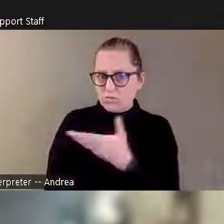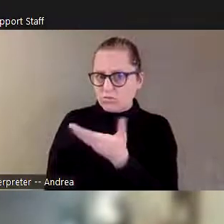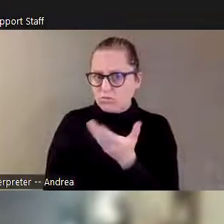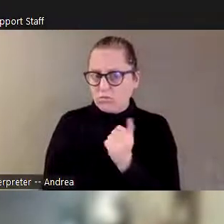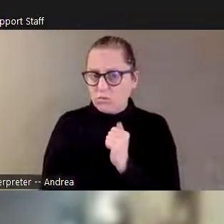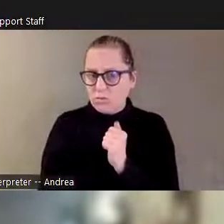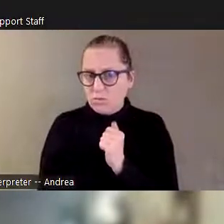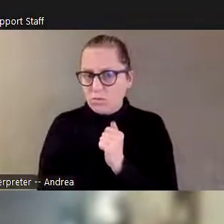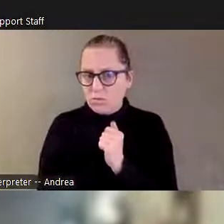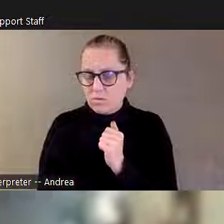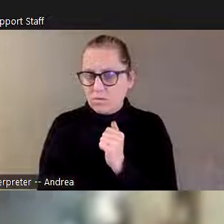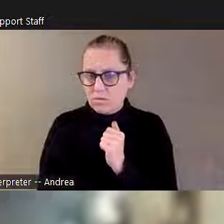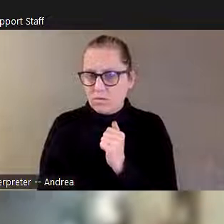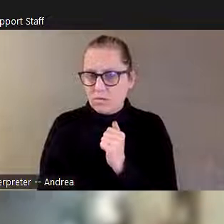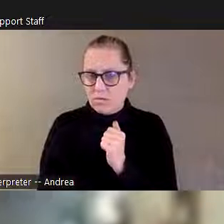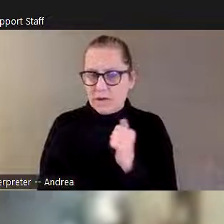external